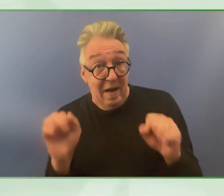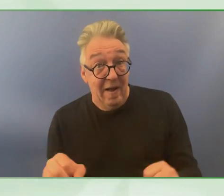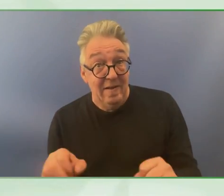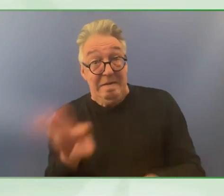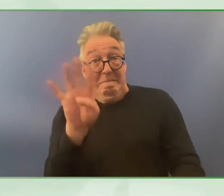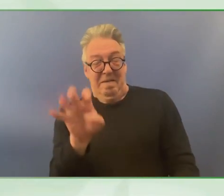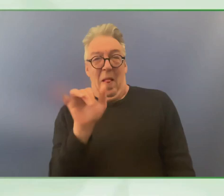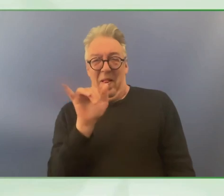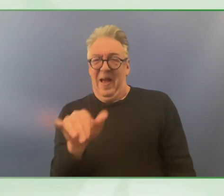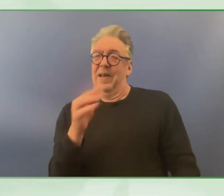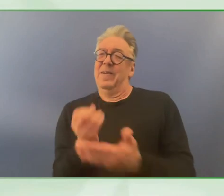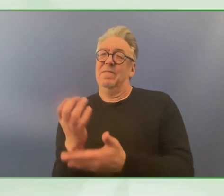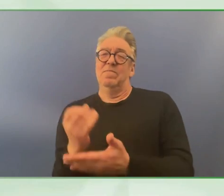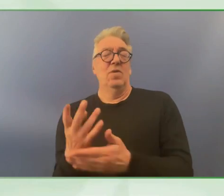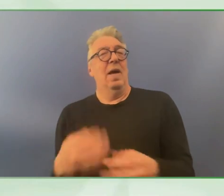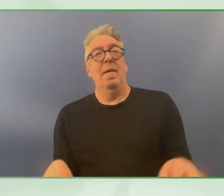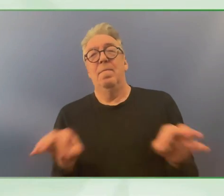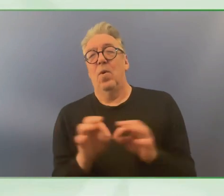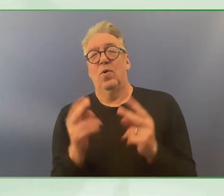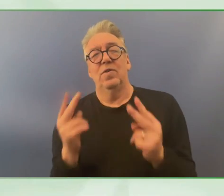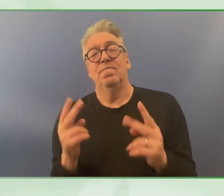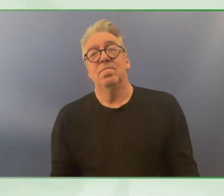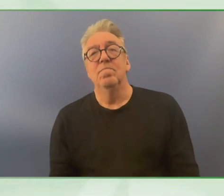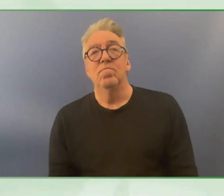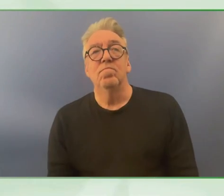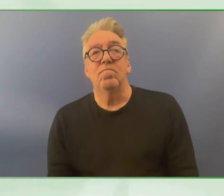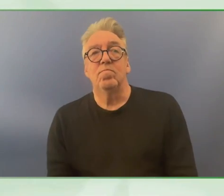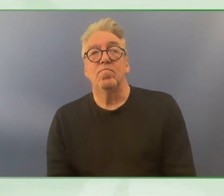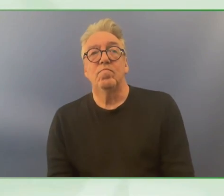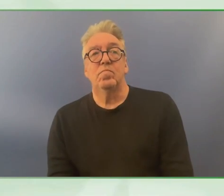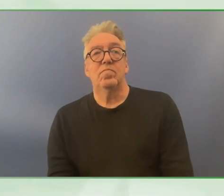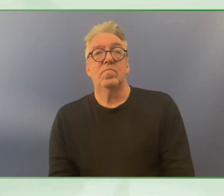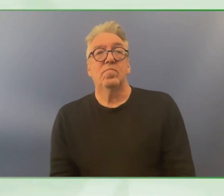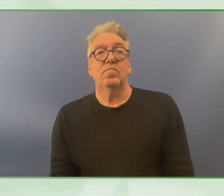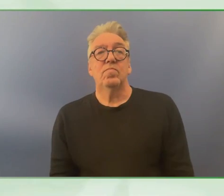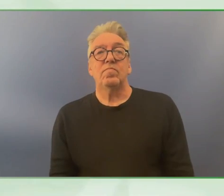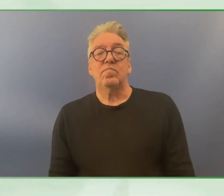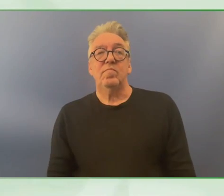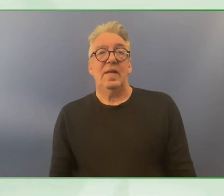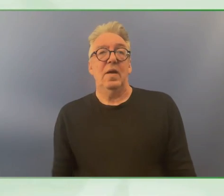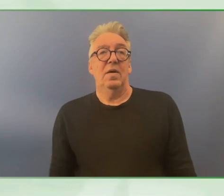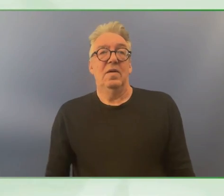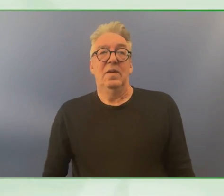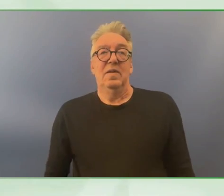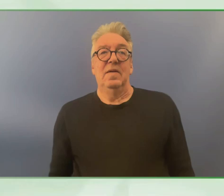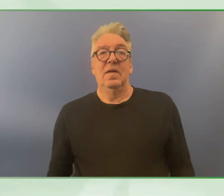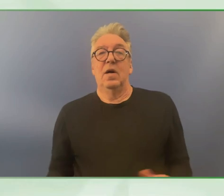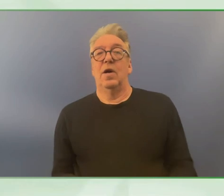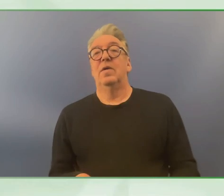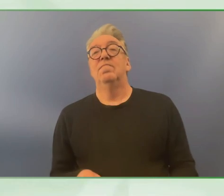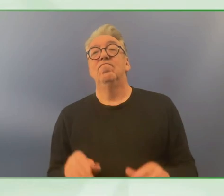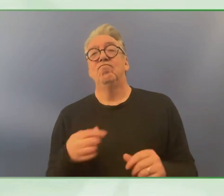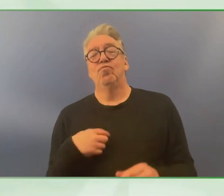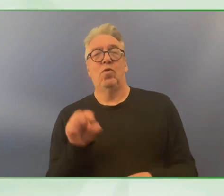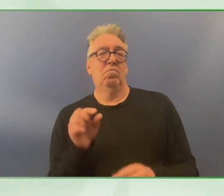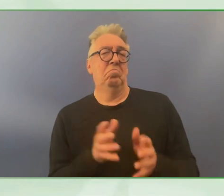Mary, would you like to add something about it? Yeah, we already talked a little bit about it, but maybe I'll take it